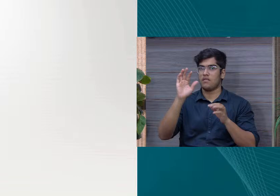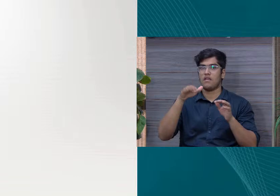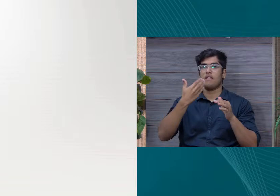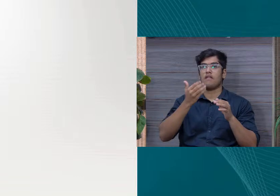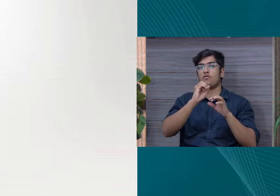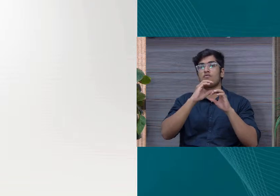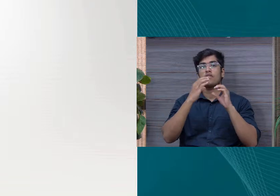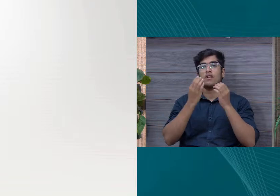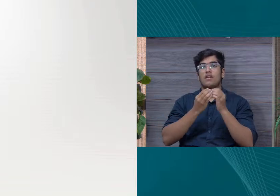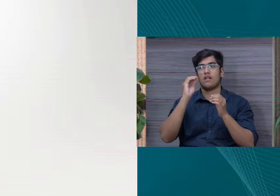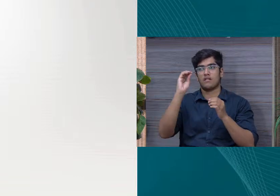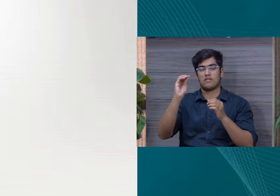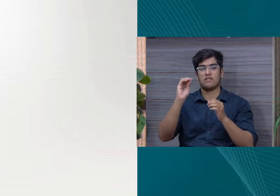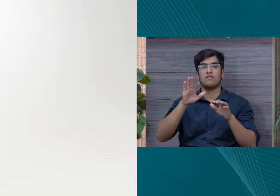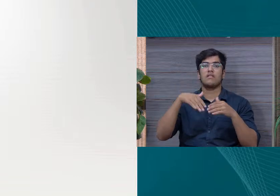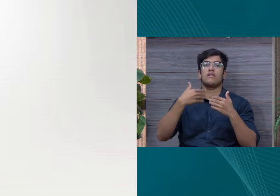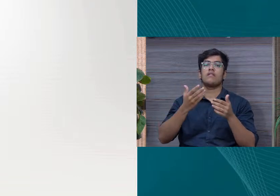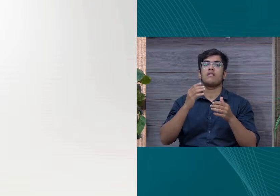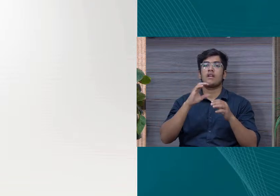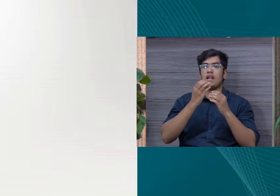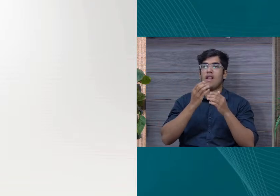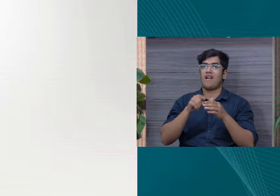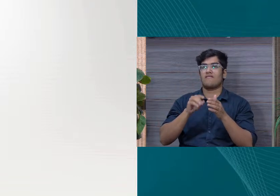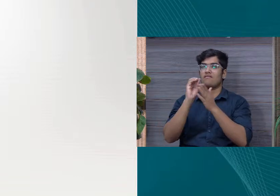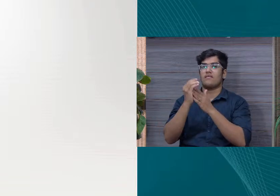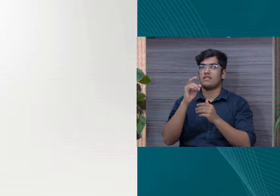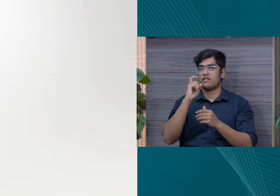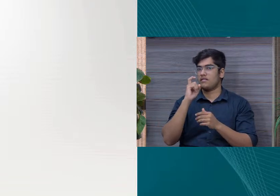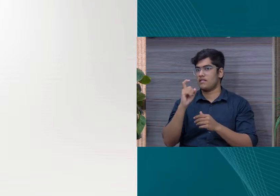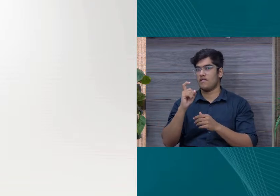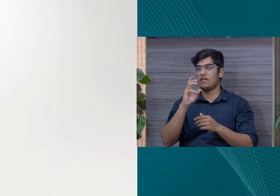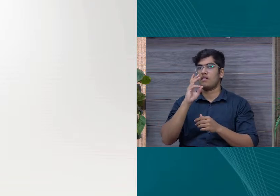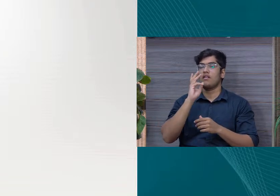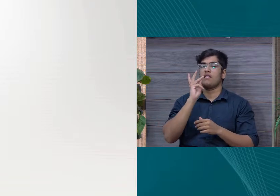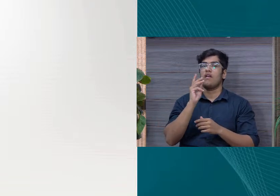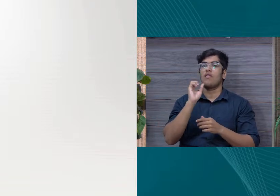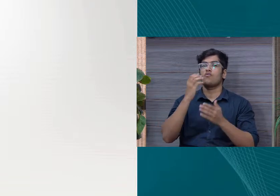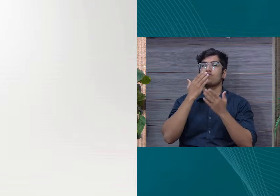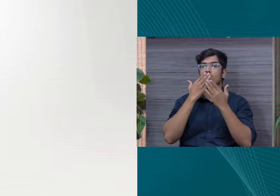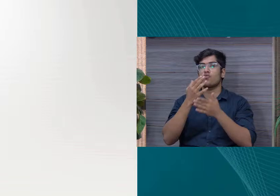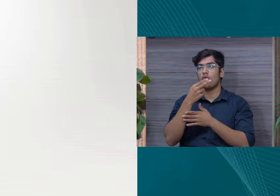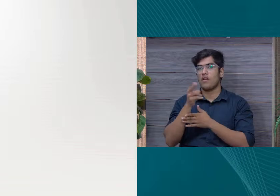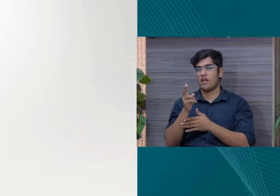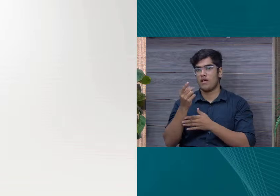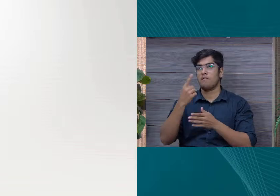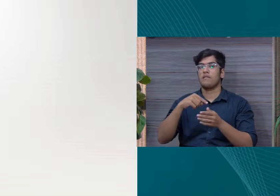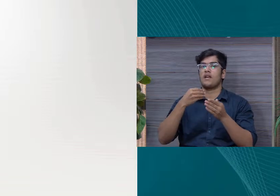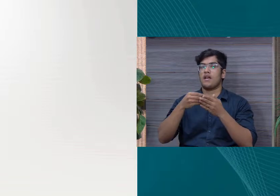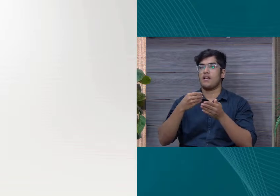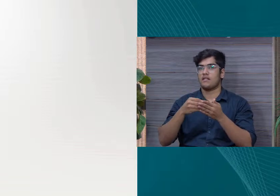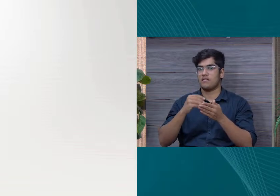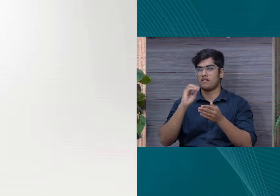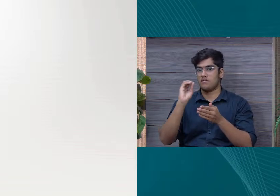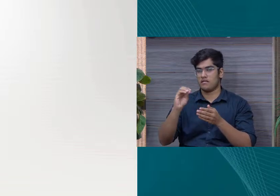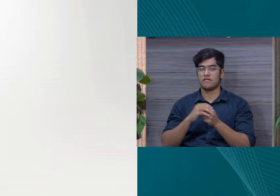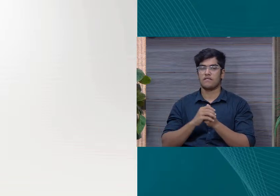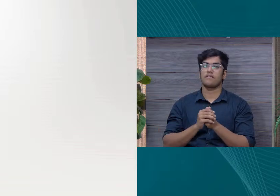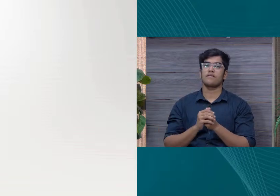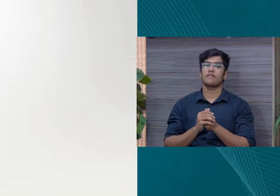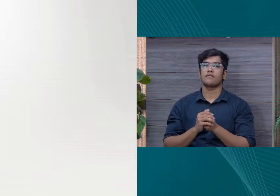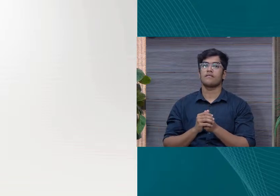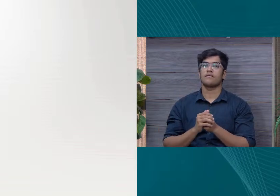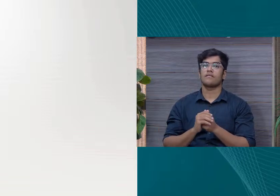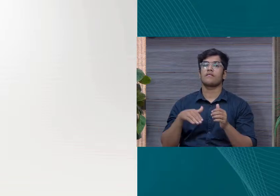your class. The class in this case is 7th. Then write your school's name and address, and then write